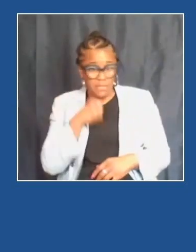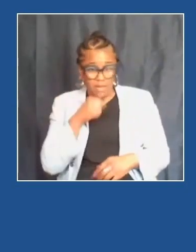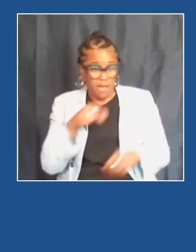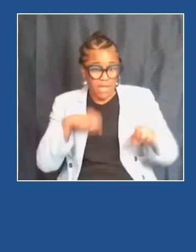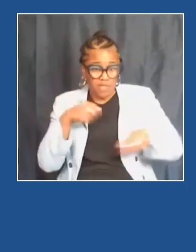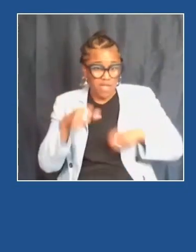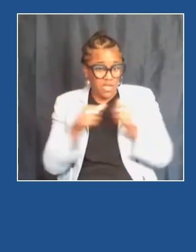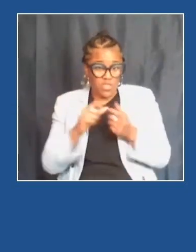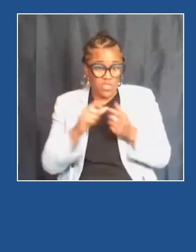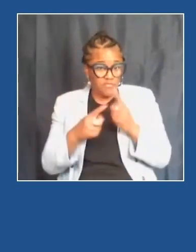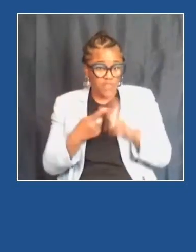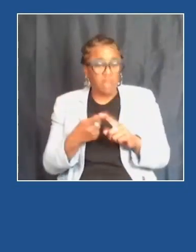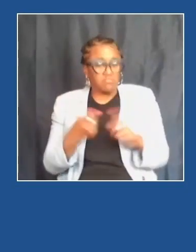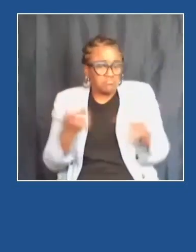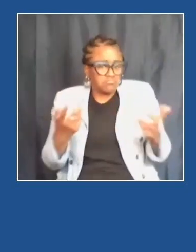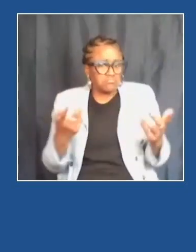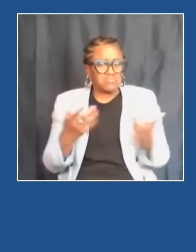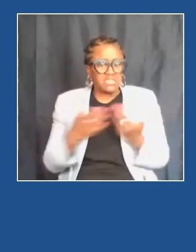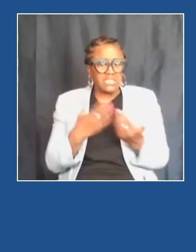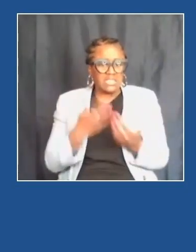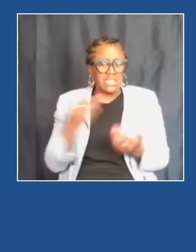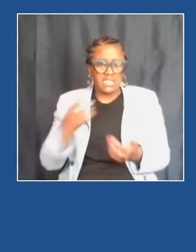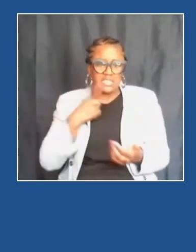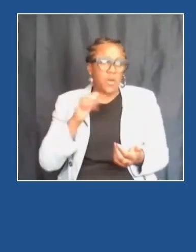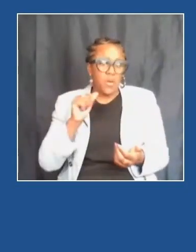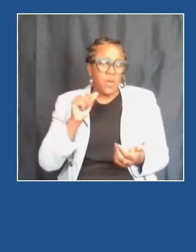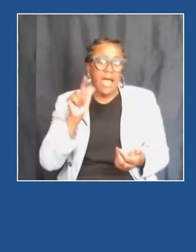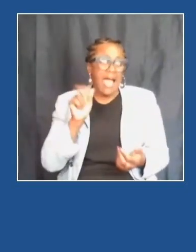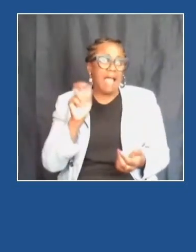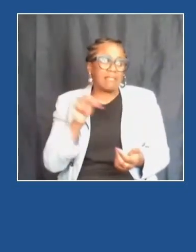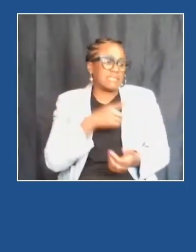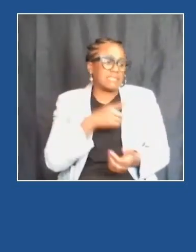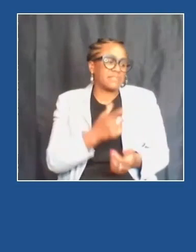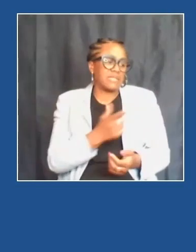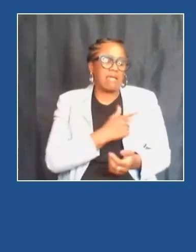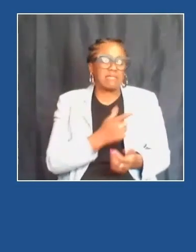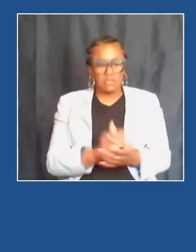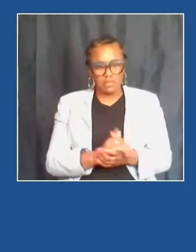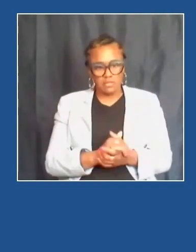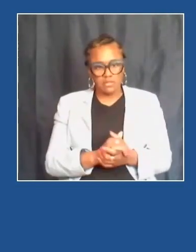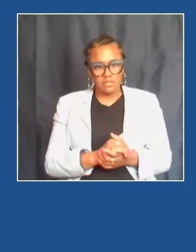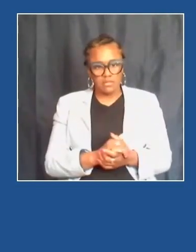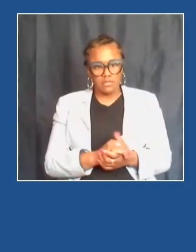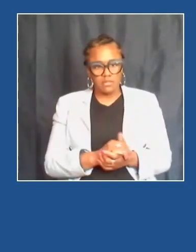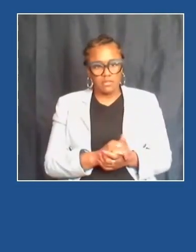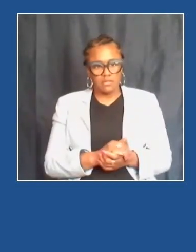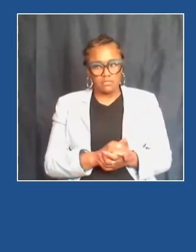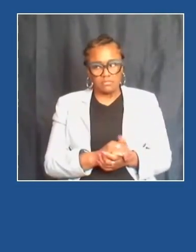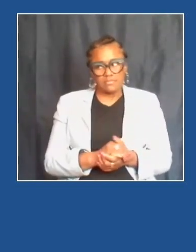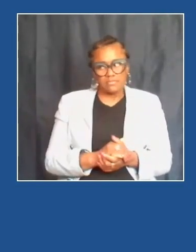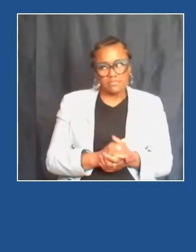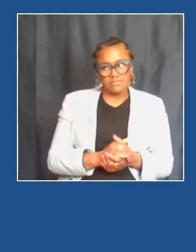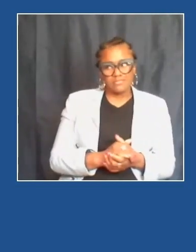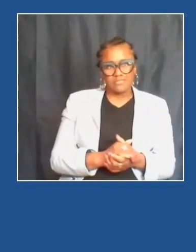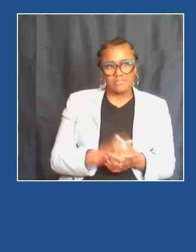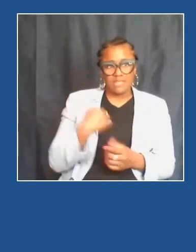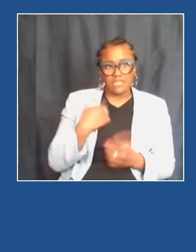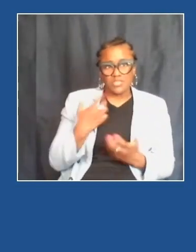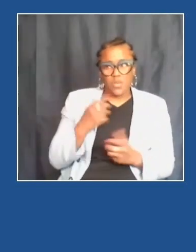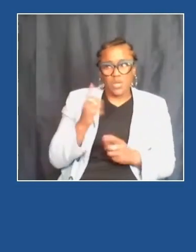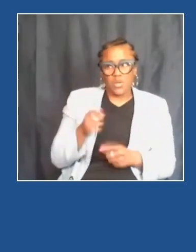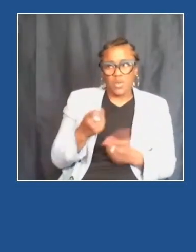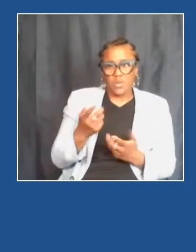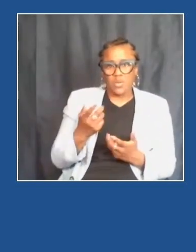with a friend, it's easy for somebody to say, oh, Alan's being lazy. That's kind of invalidating. Instead